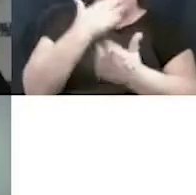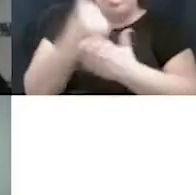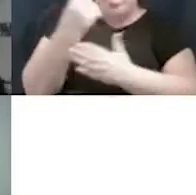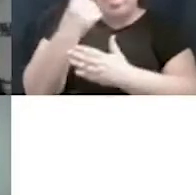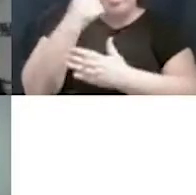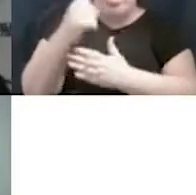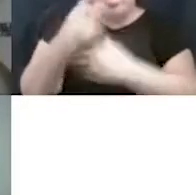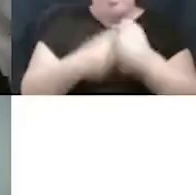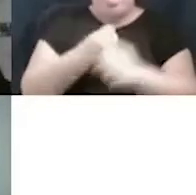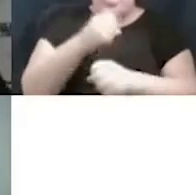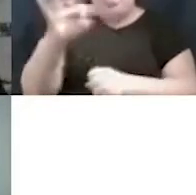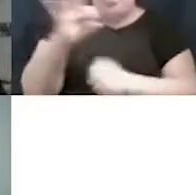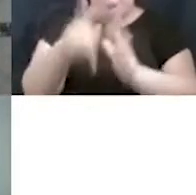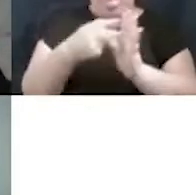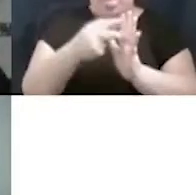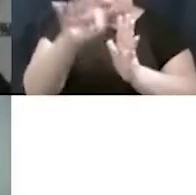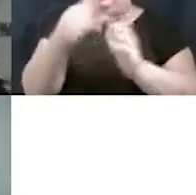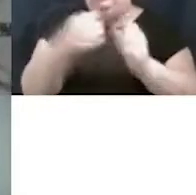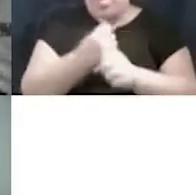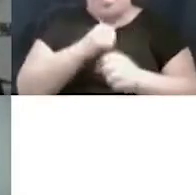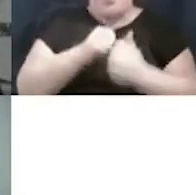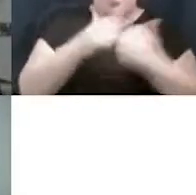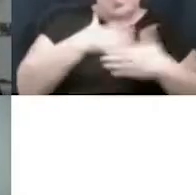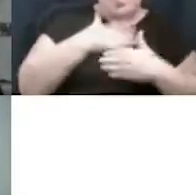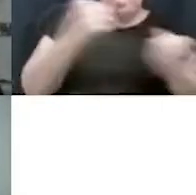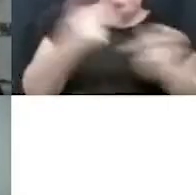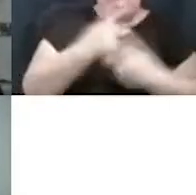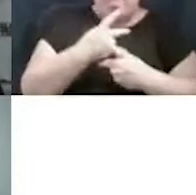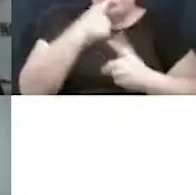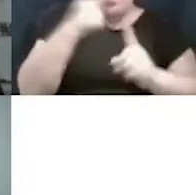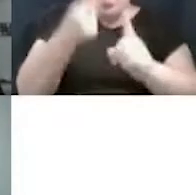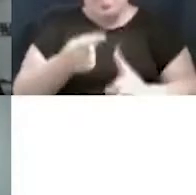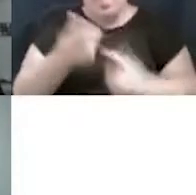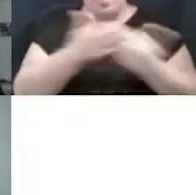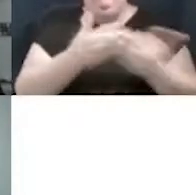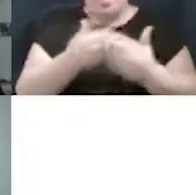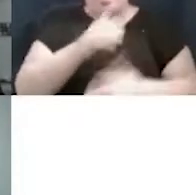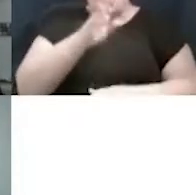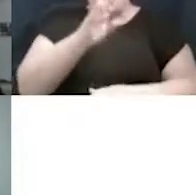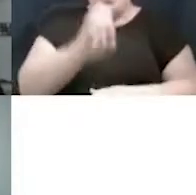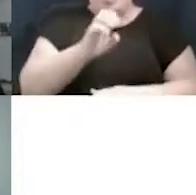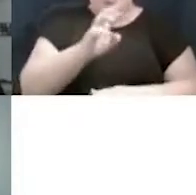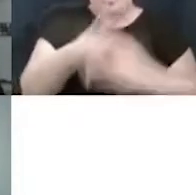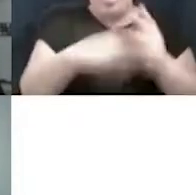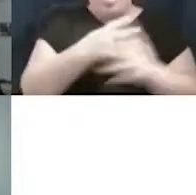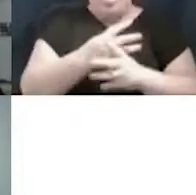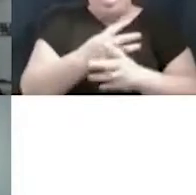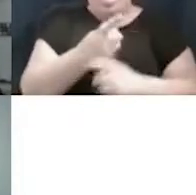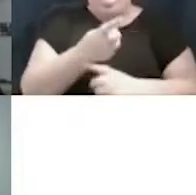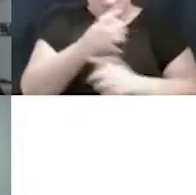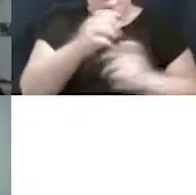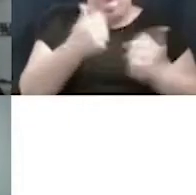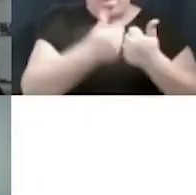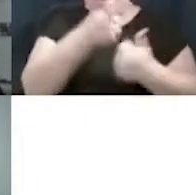talking about how happy they are to be back or goals or whatever. The B-roll challenge is a great one. That's foundational.